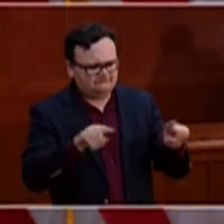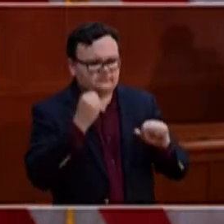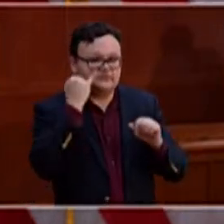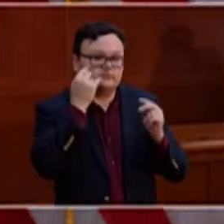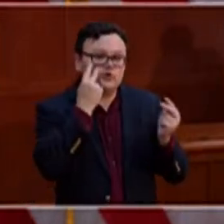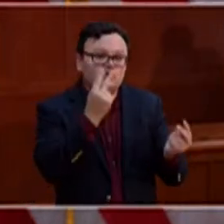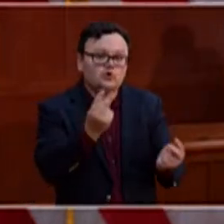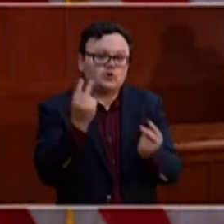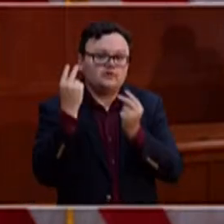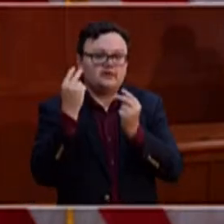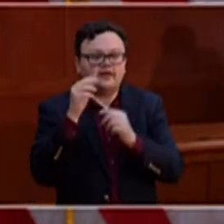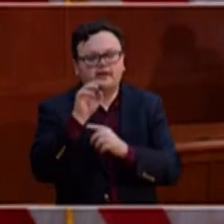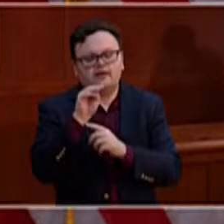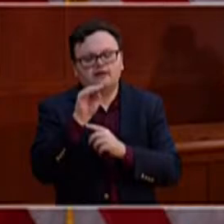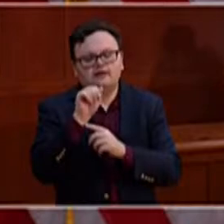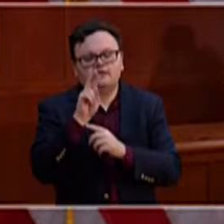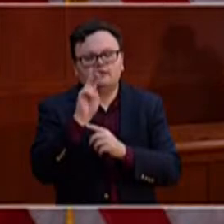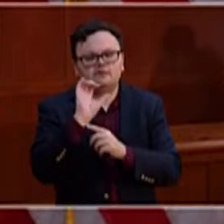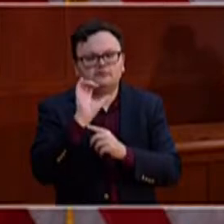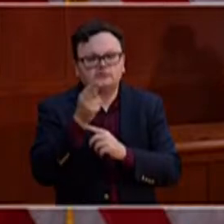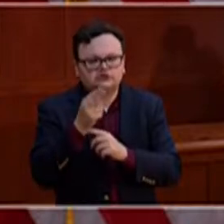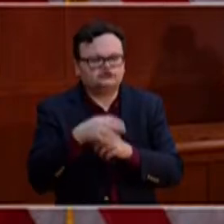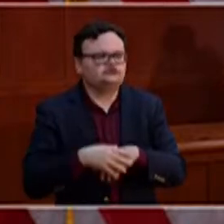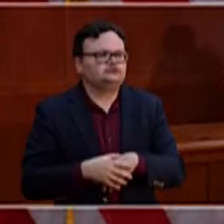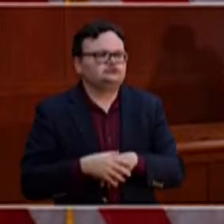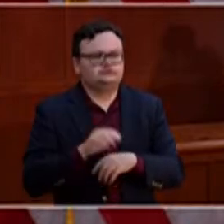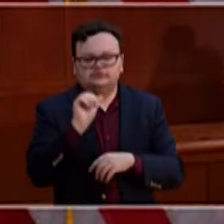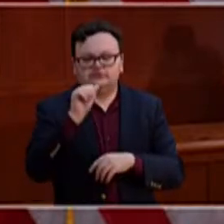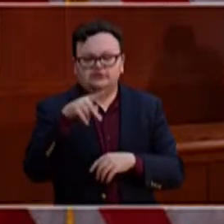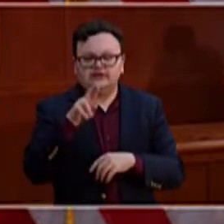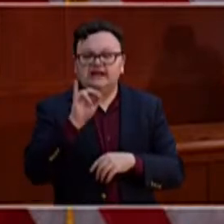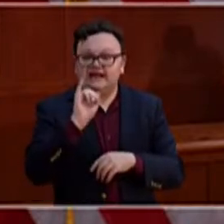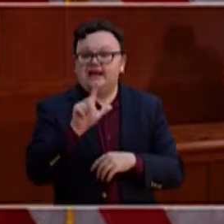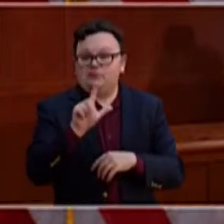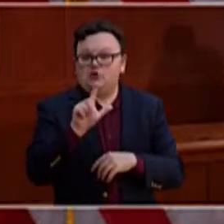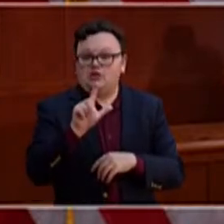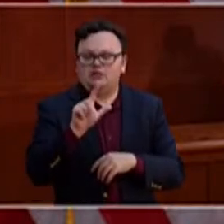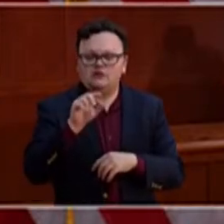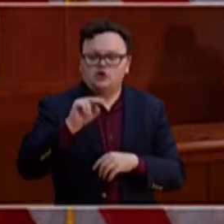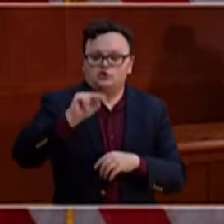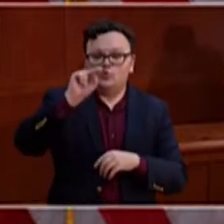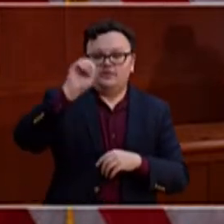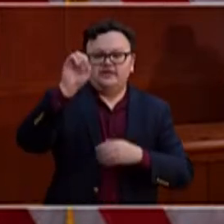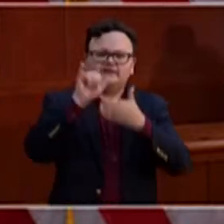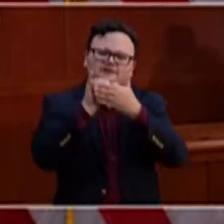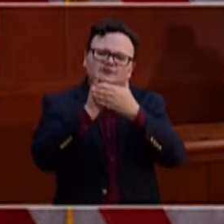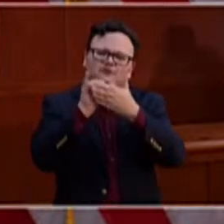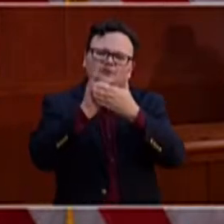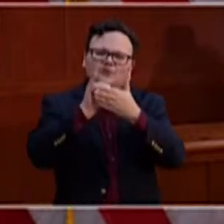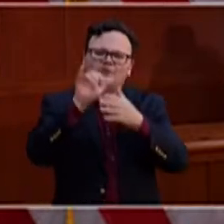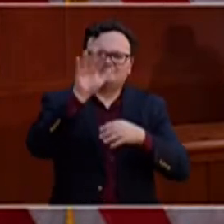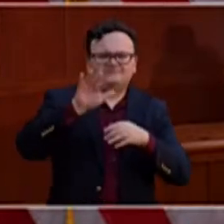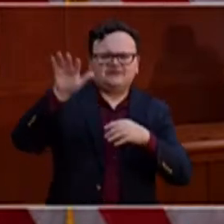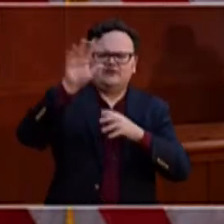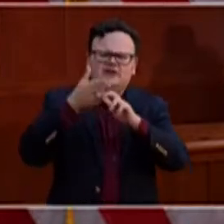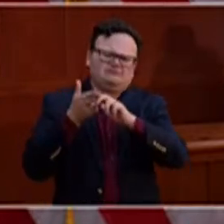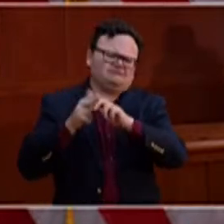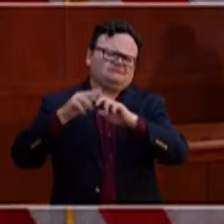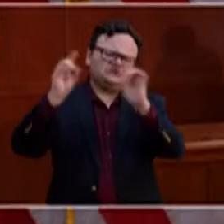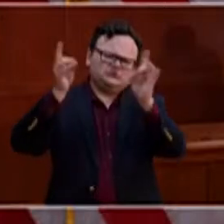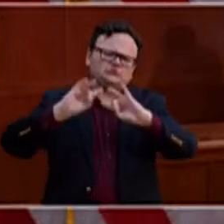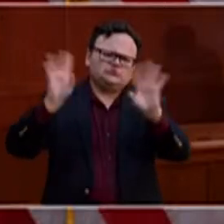April, the Northeast had their big spike, and I think it was just assumed that the whole U.S. would have the